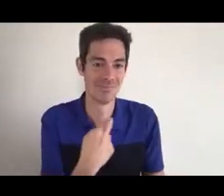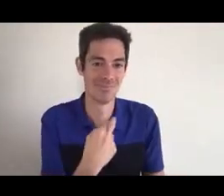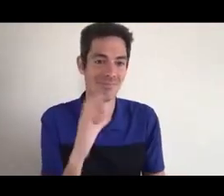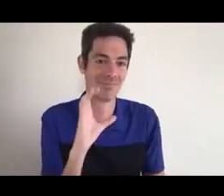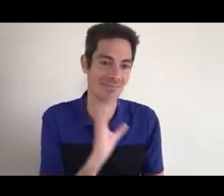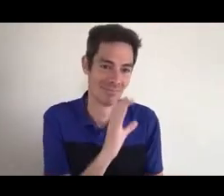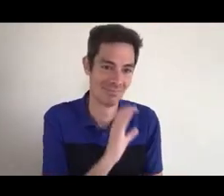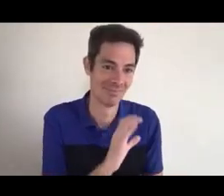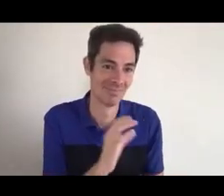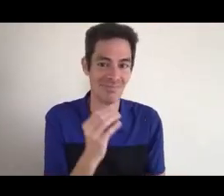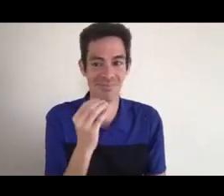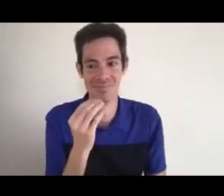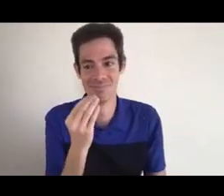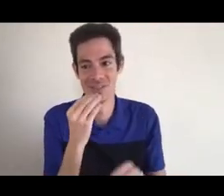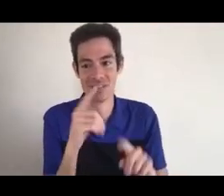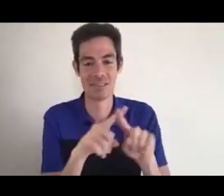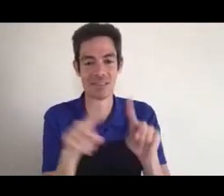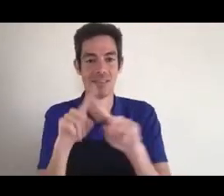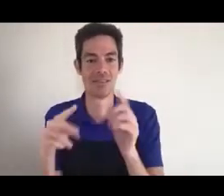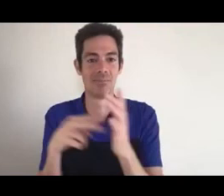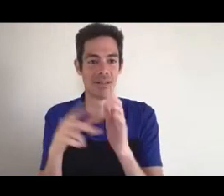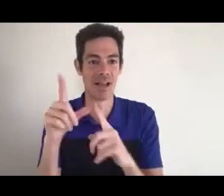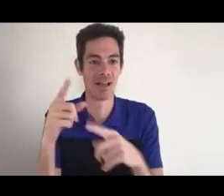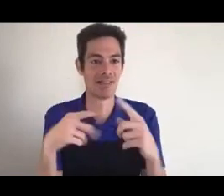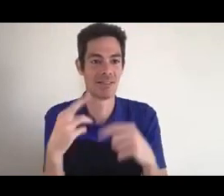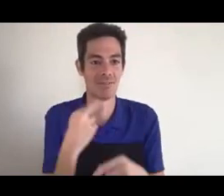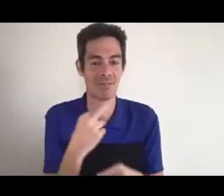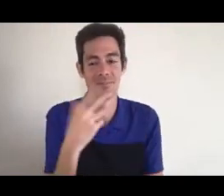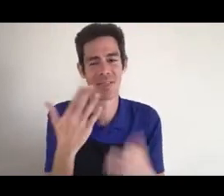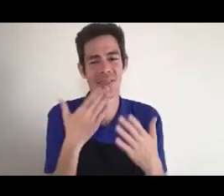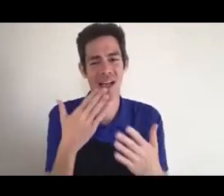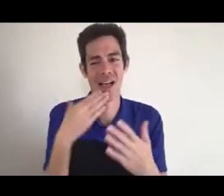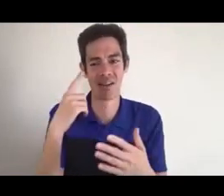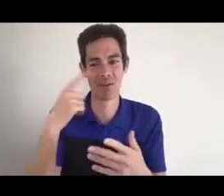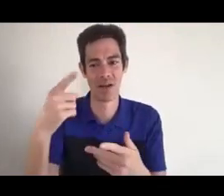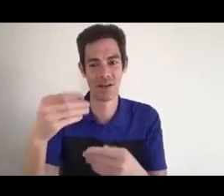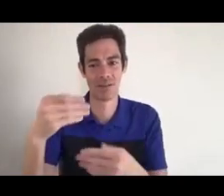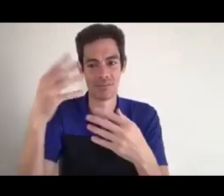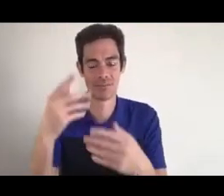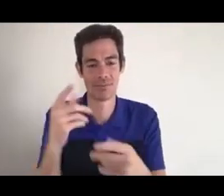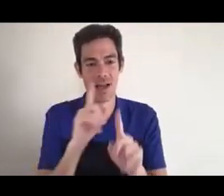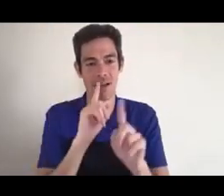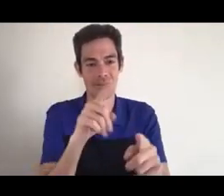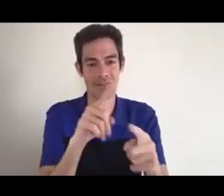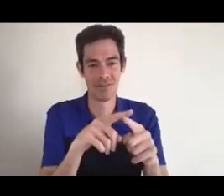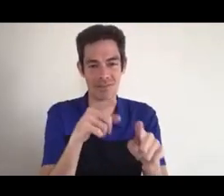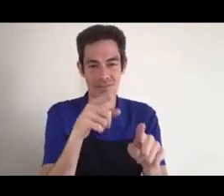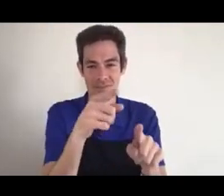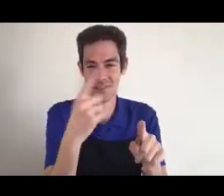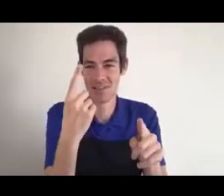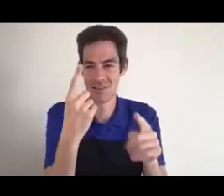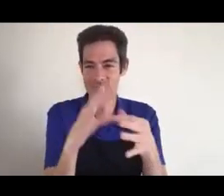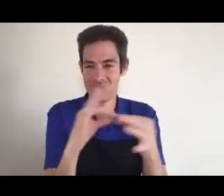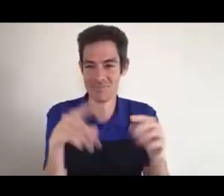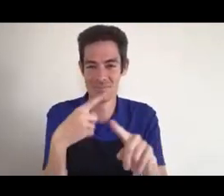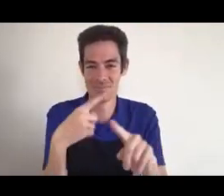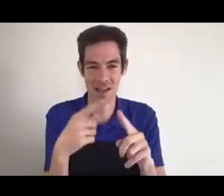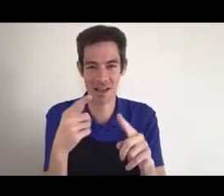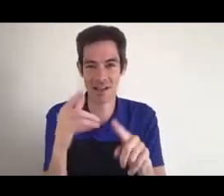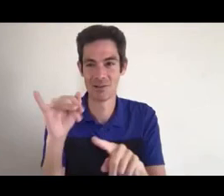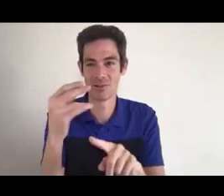Another good example, yes, restaurant and cafeteria and eating, so different letter signs. Thank you for answering